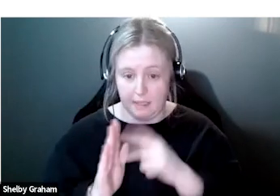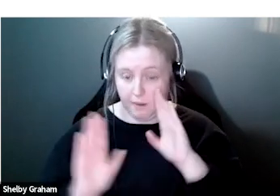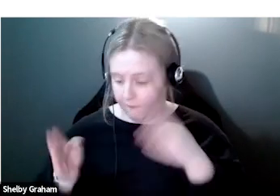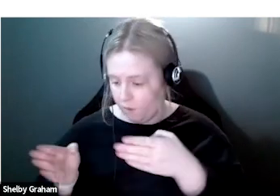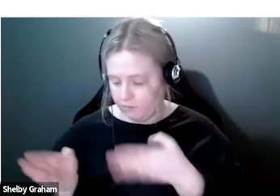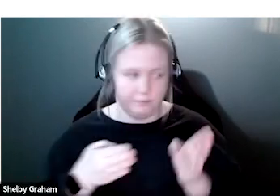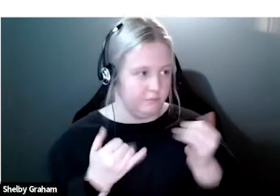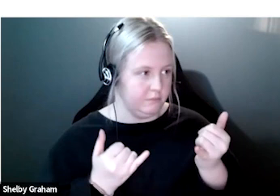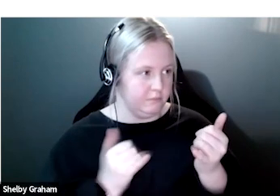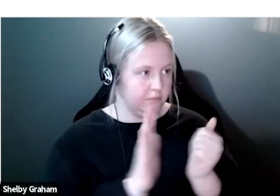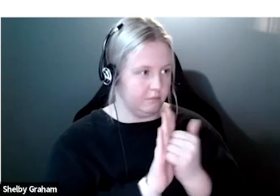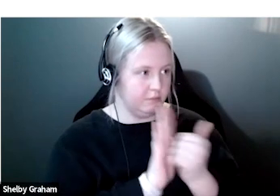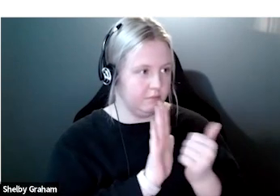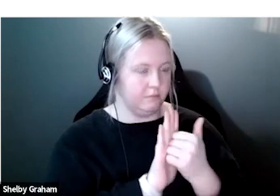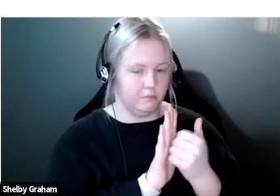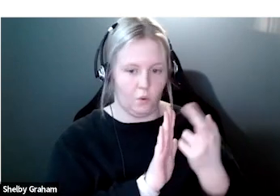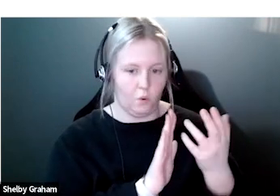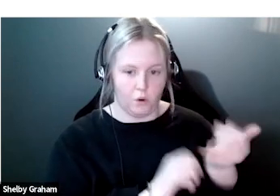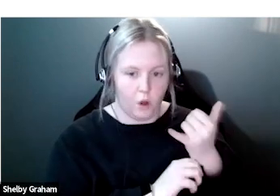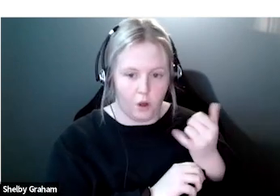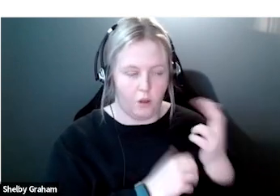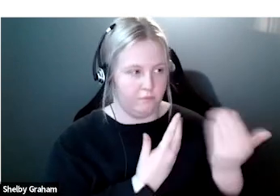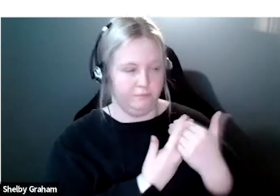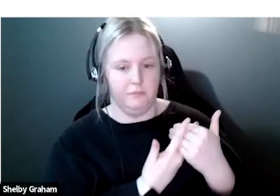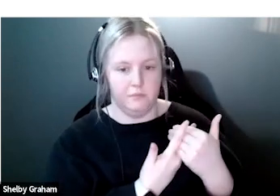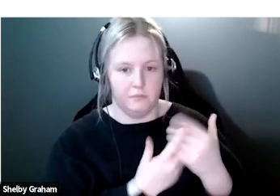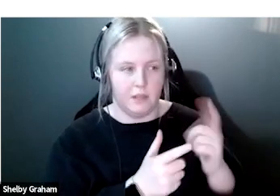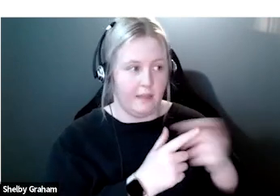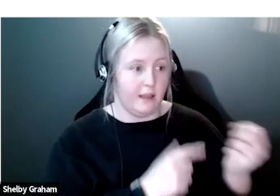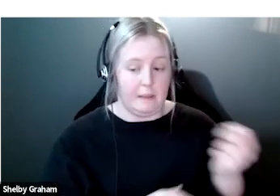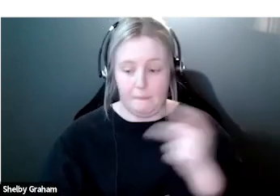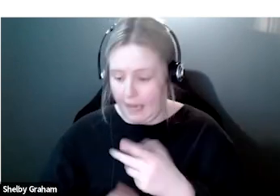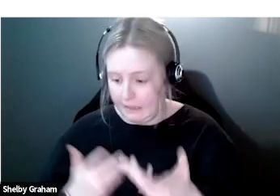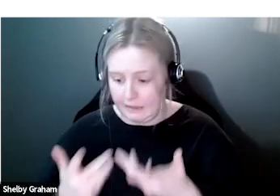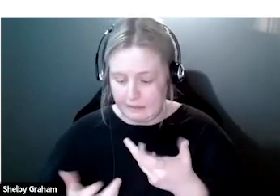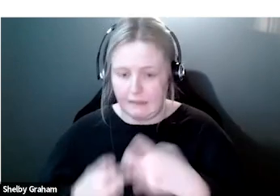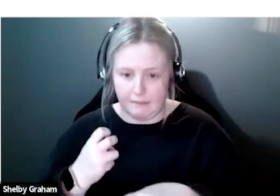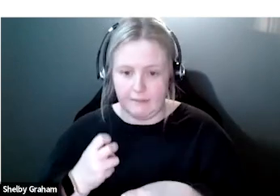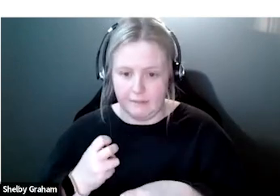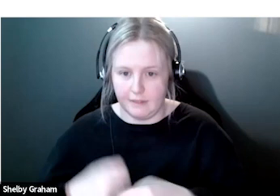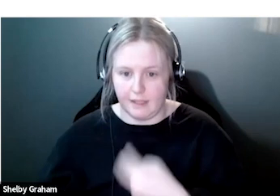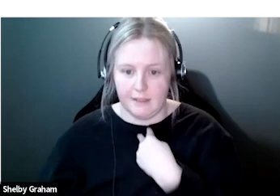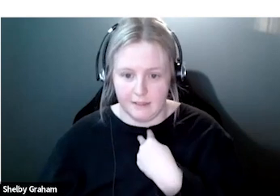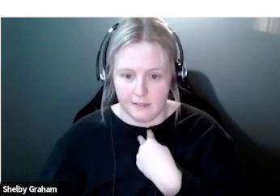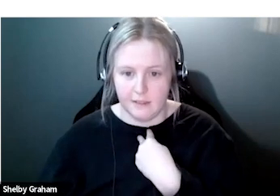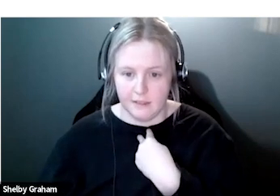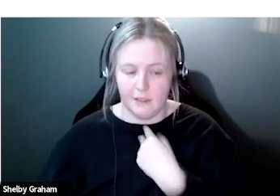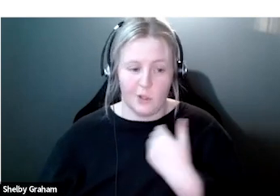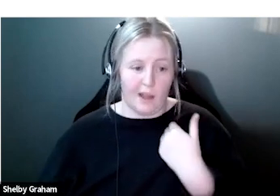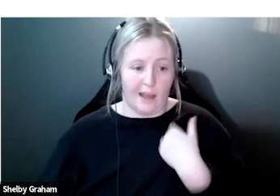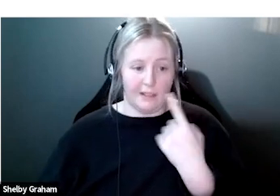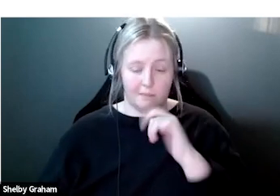And it's very difficult. Again, that starting is so difficult. So having those things in